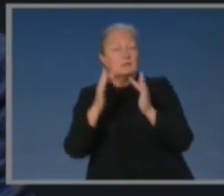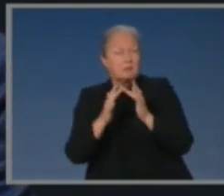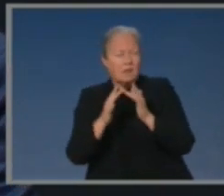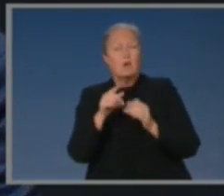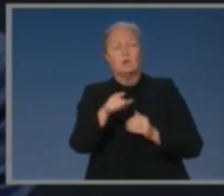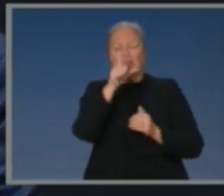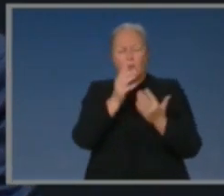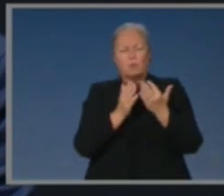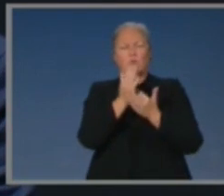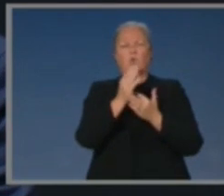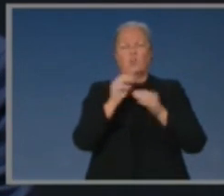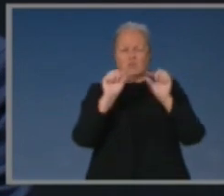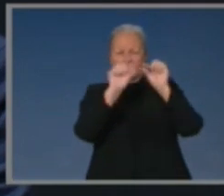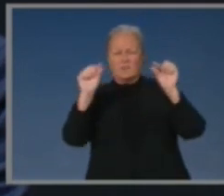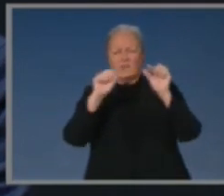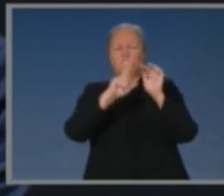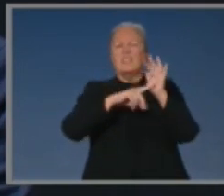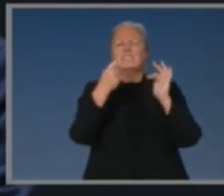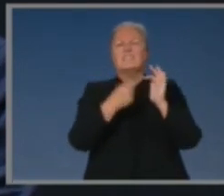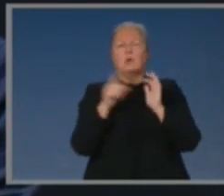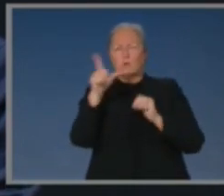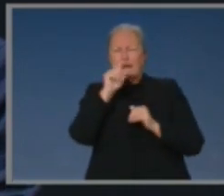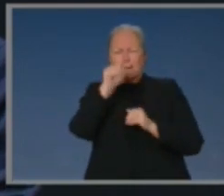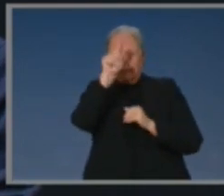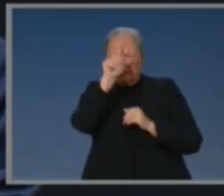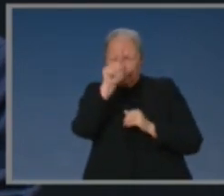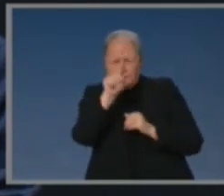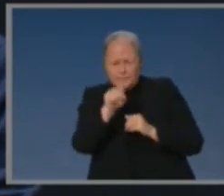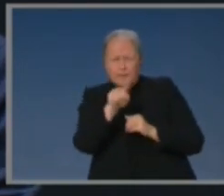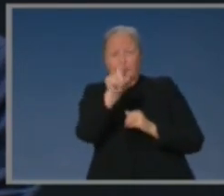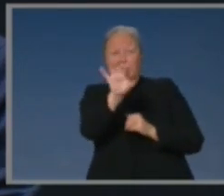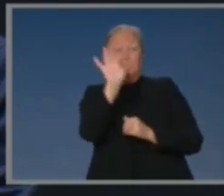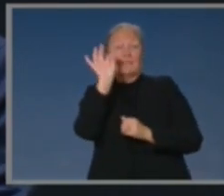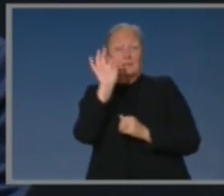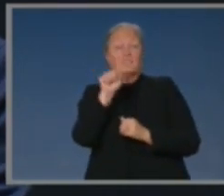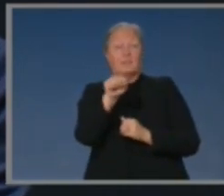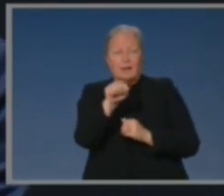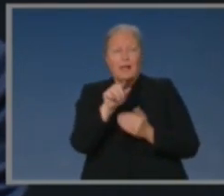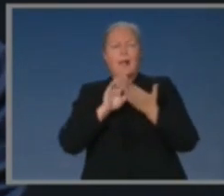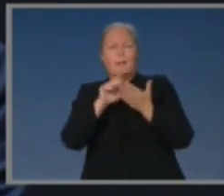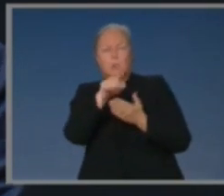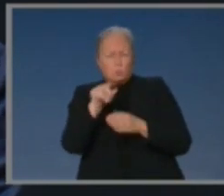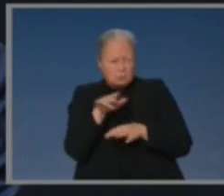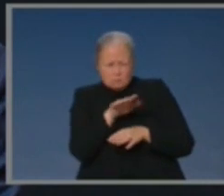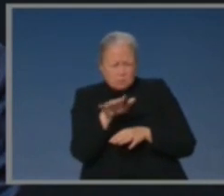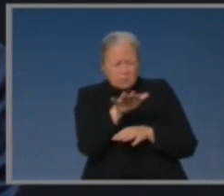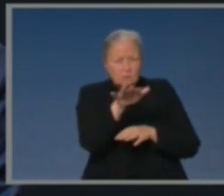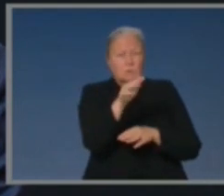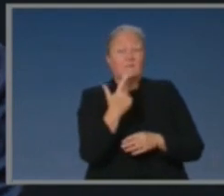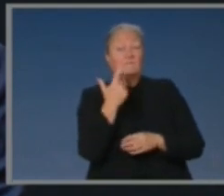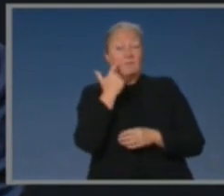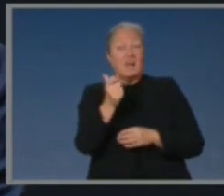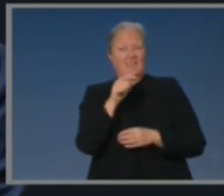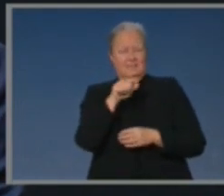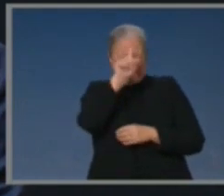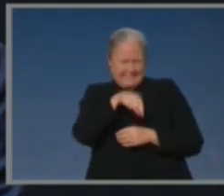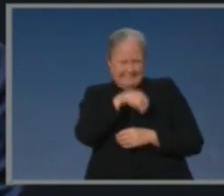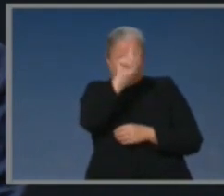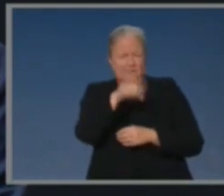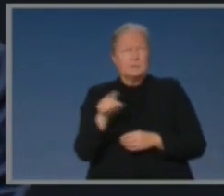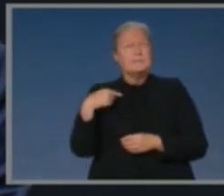tailored drop-down menus, they can navigate fairly simply to get precise answers to the questions that will apply to